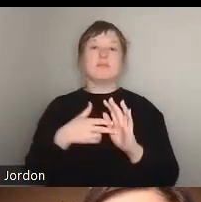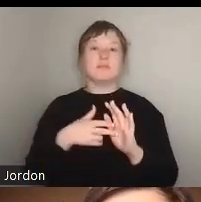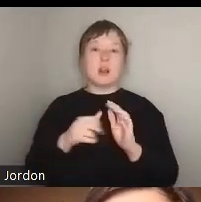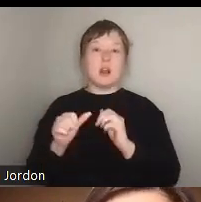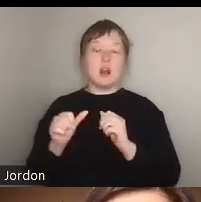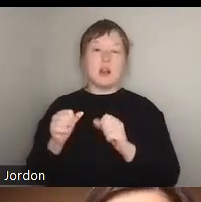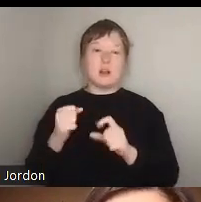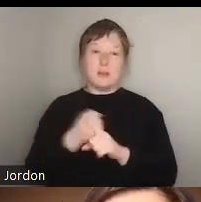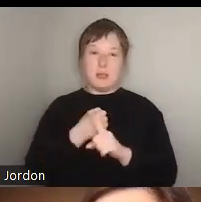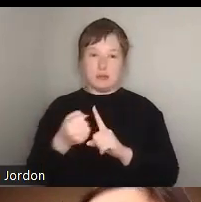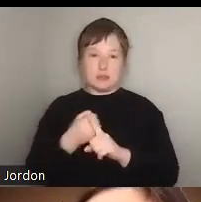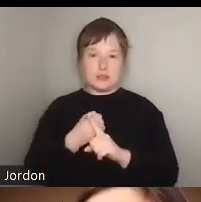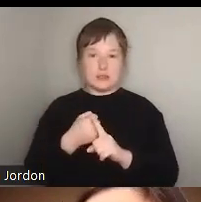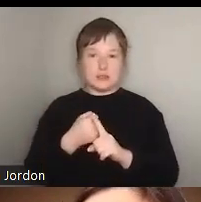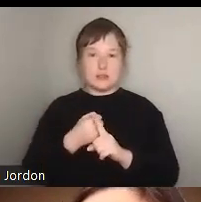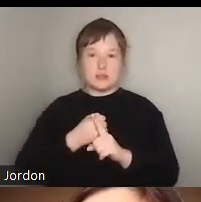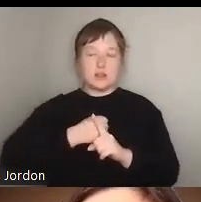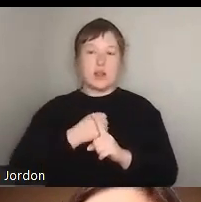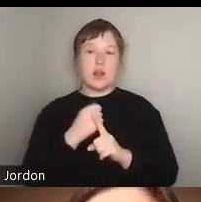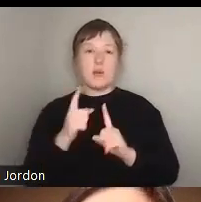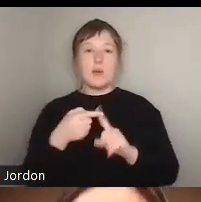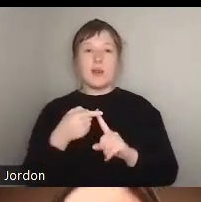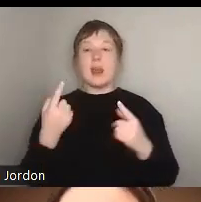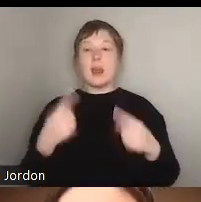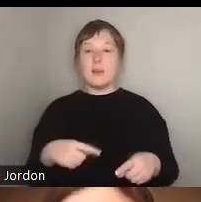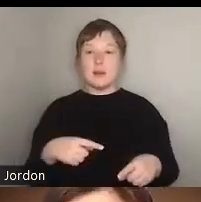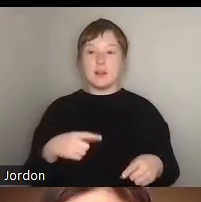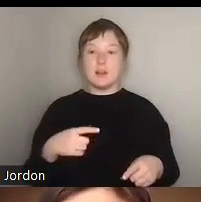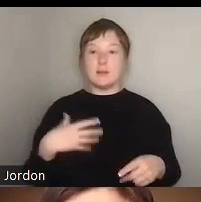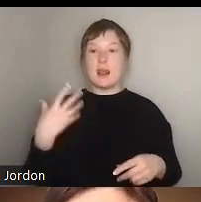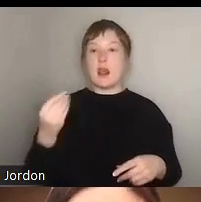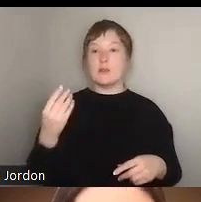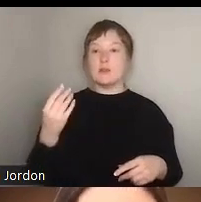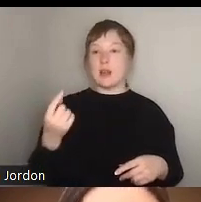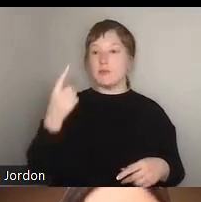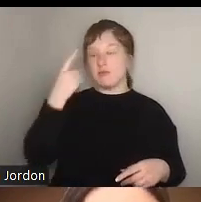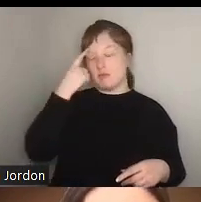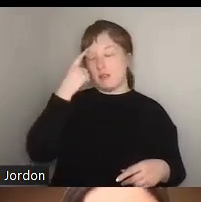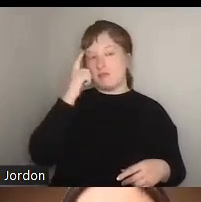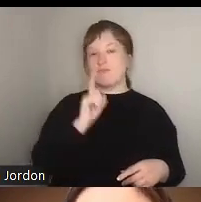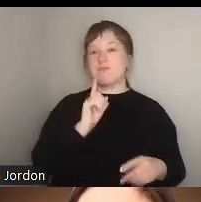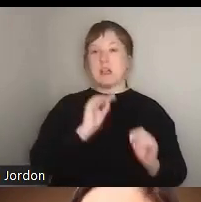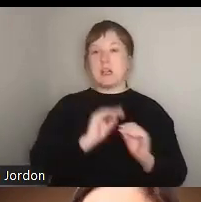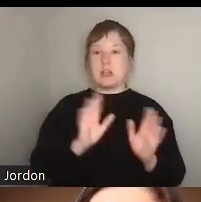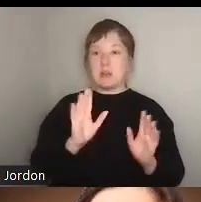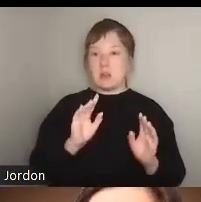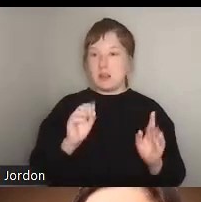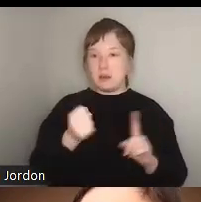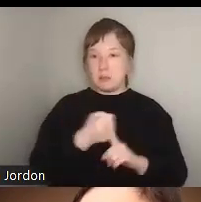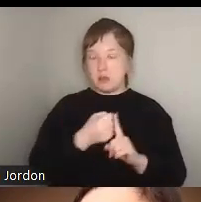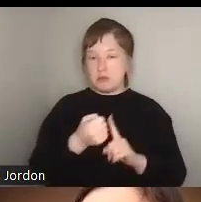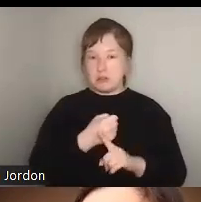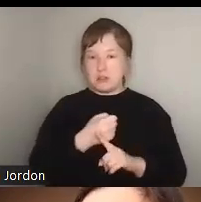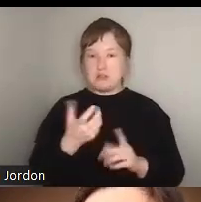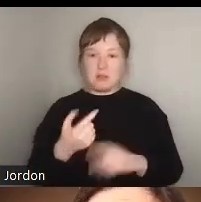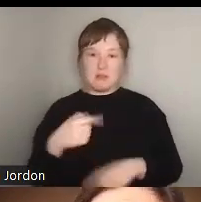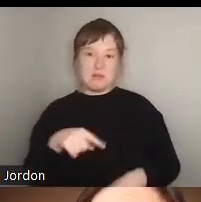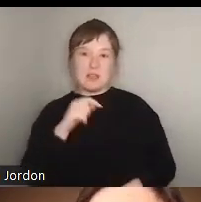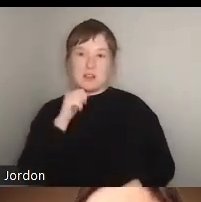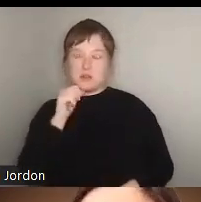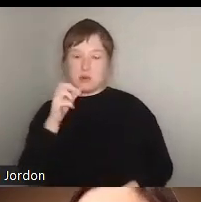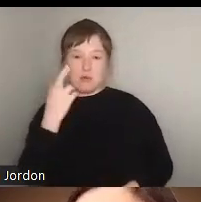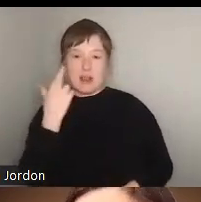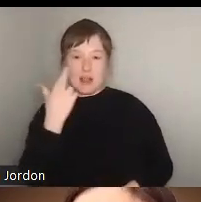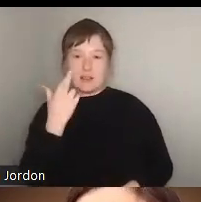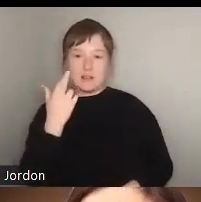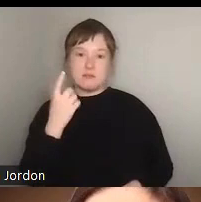when things happen that from the outside we might think are very blatantly abuse, the person might not realize that. It can take a